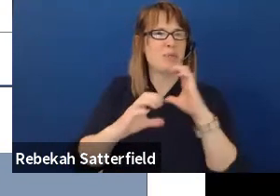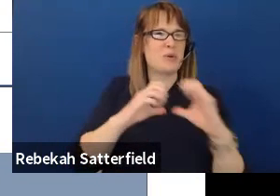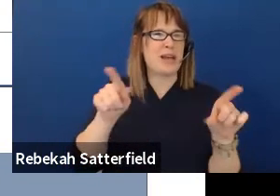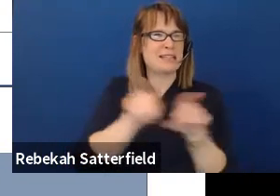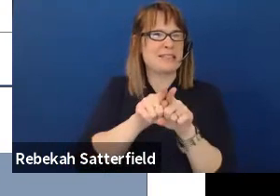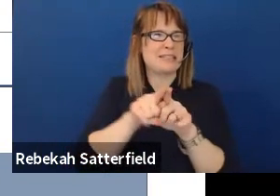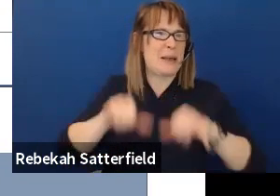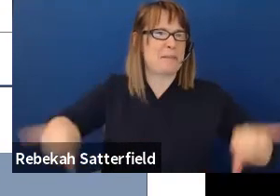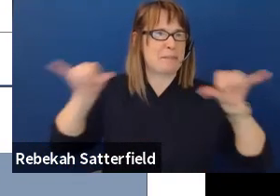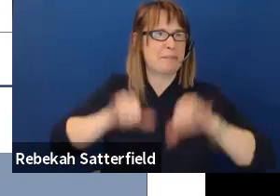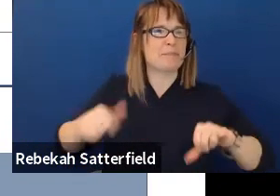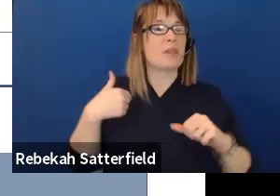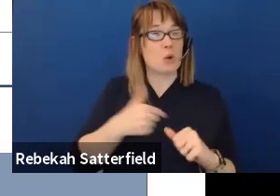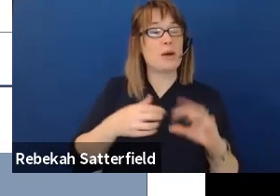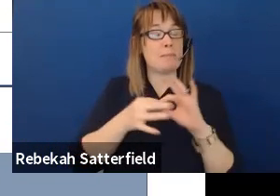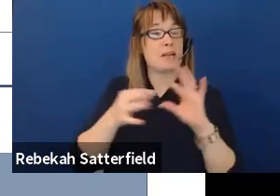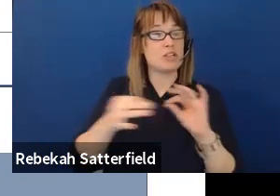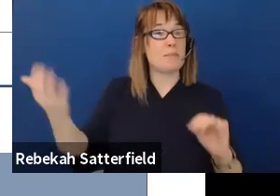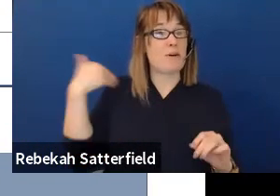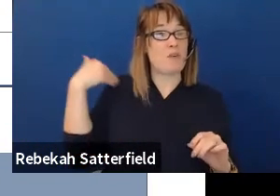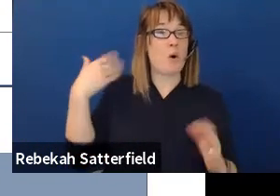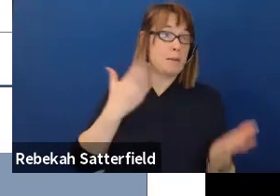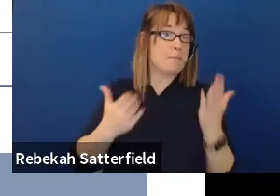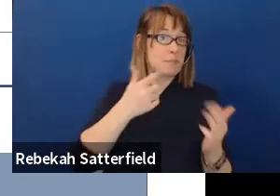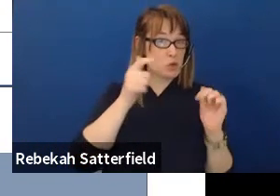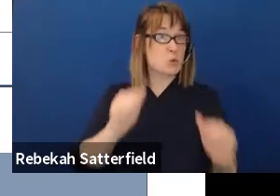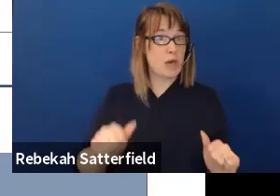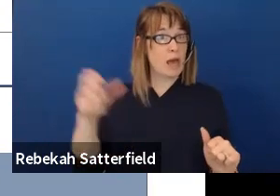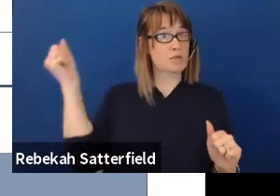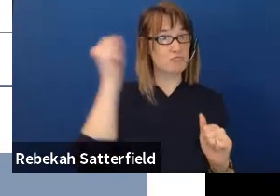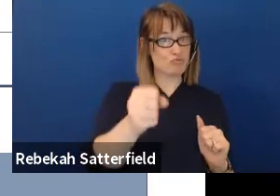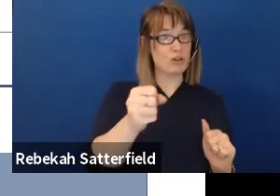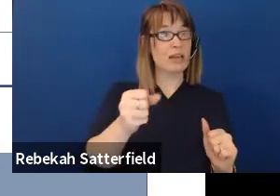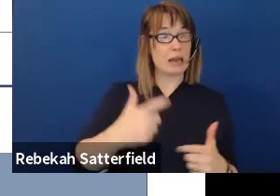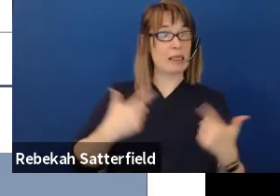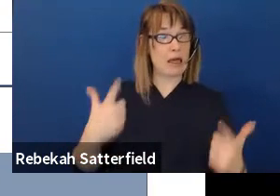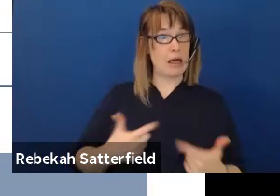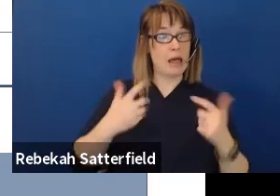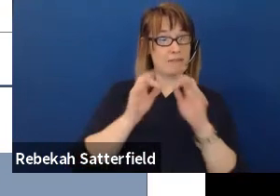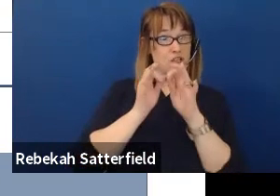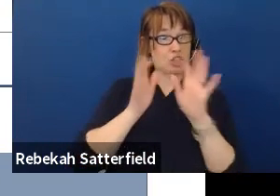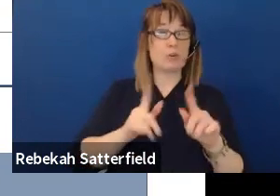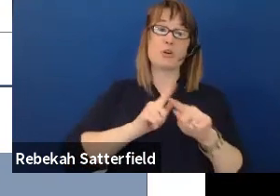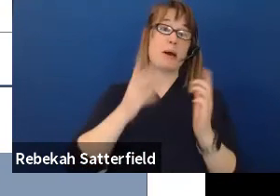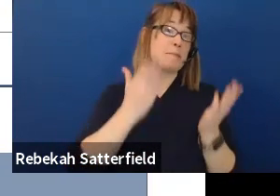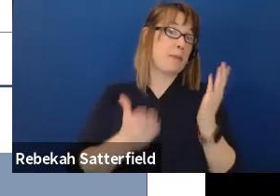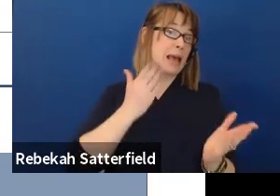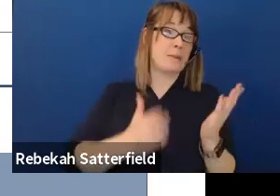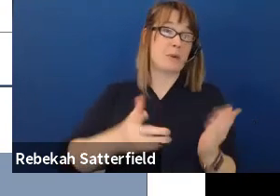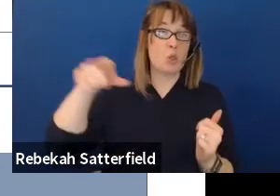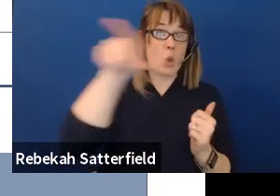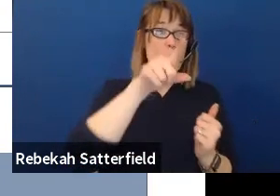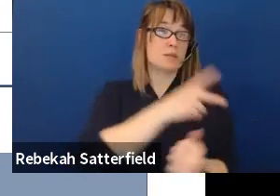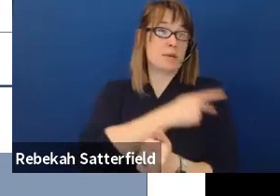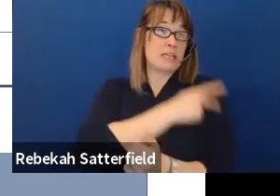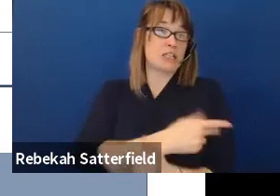as we were just mentioning earlier, you might have the ability to bring in a live video interpreter, but some folks might just prefer a